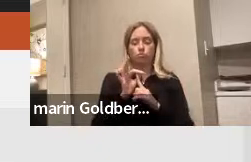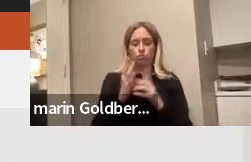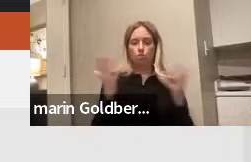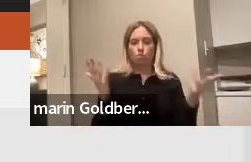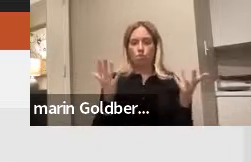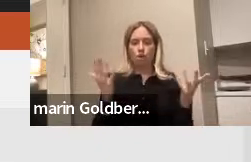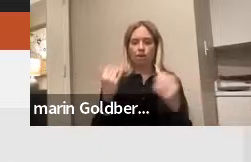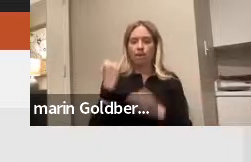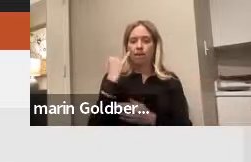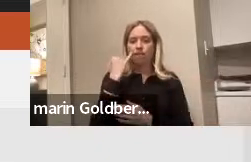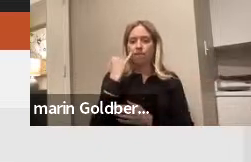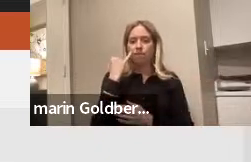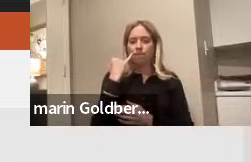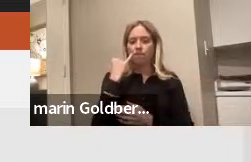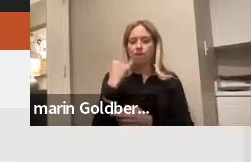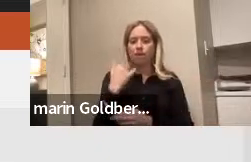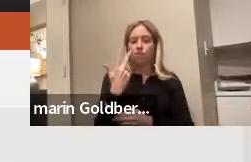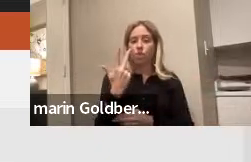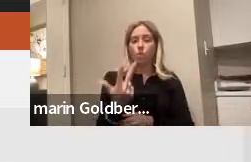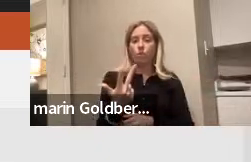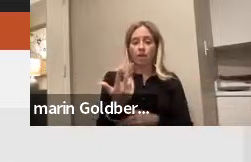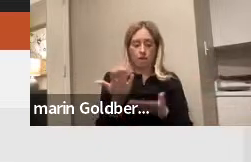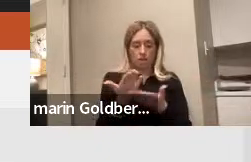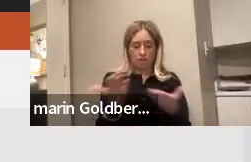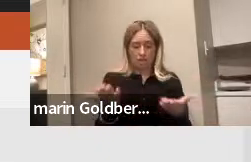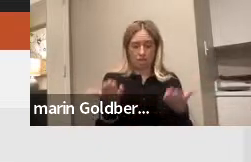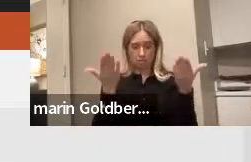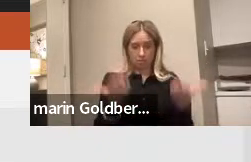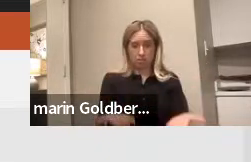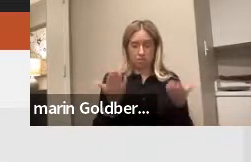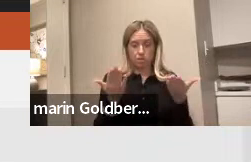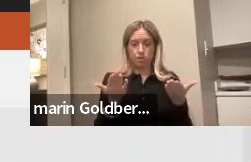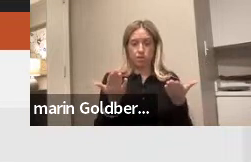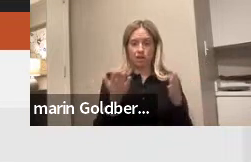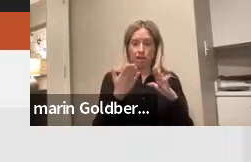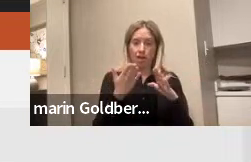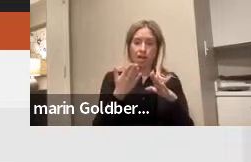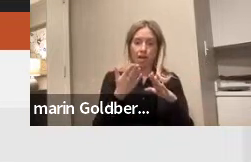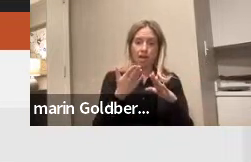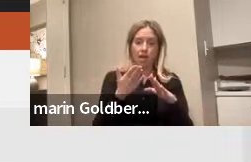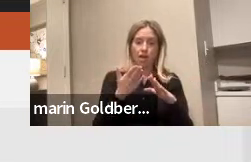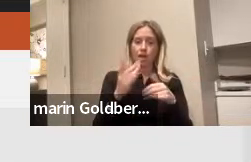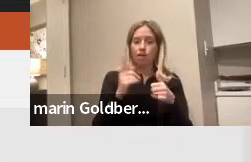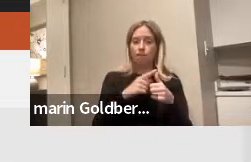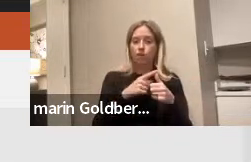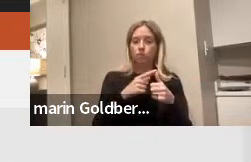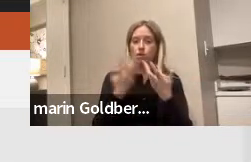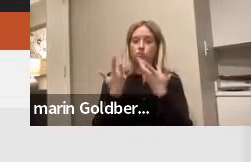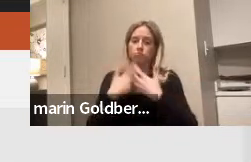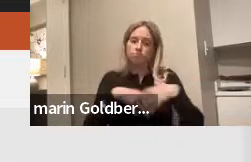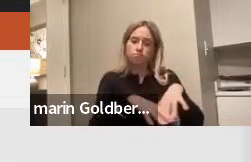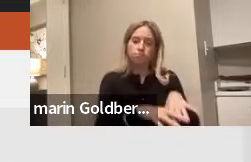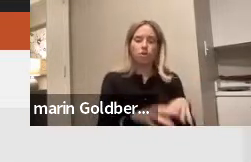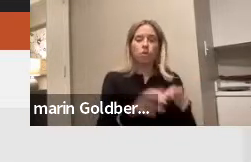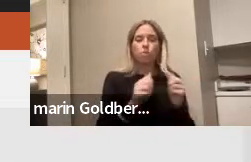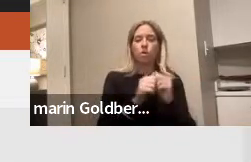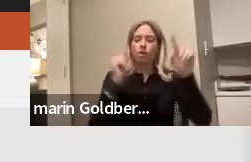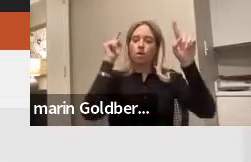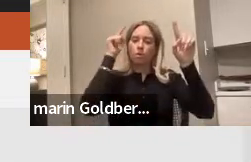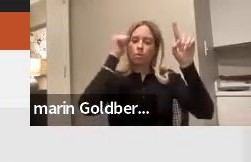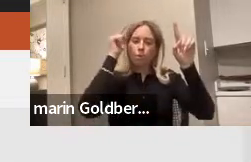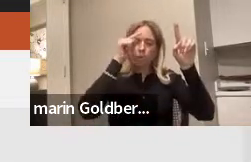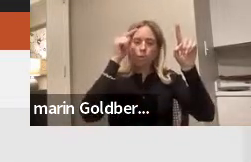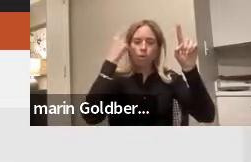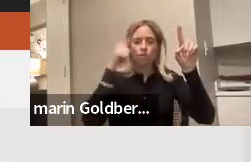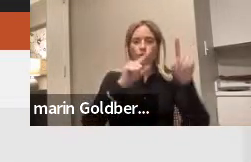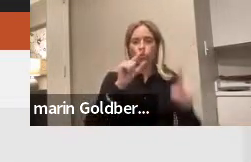three conditions exist. The first one is that the request is in harmony with the general purpose and the intent